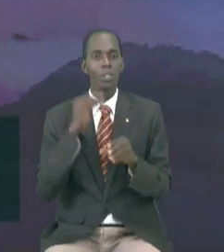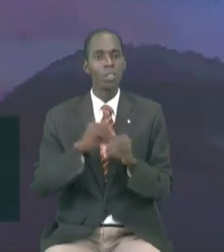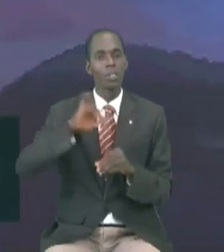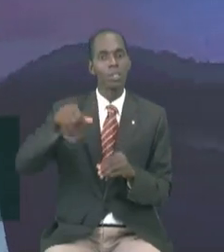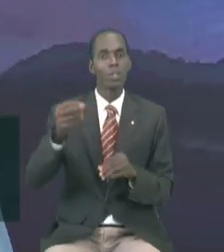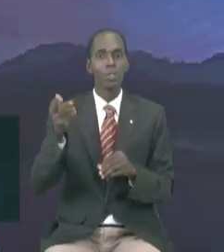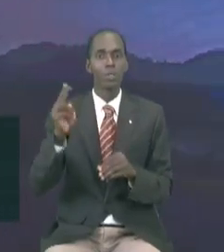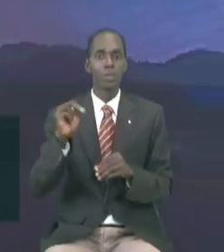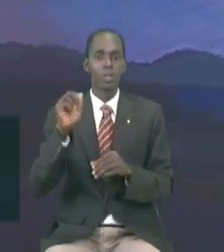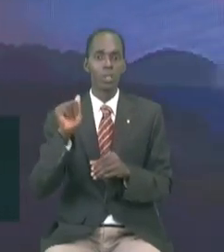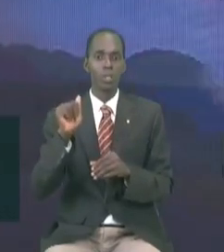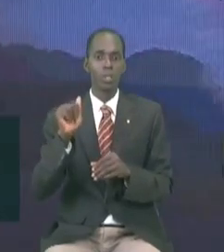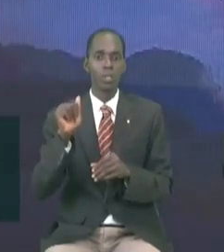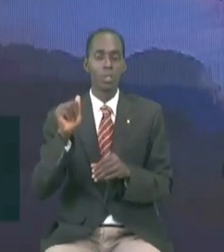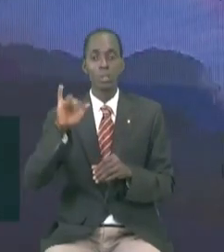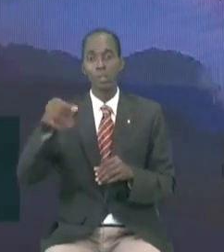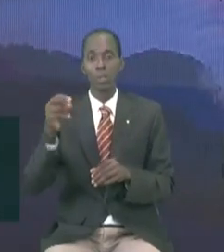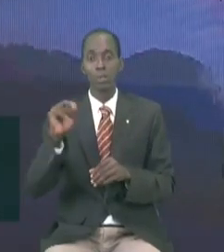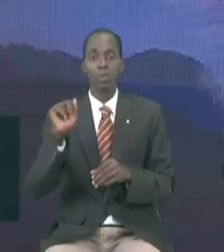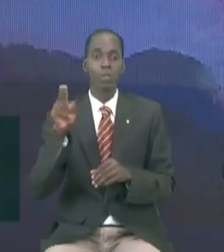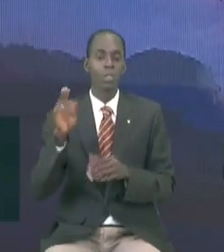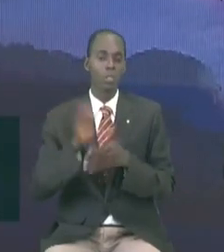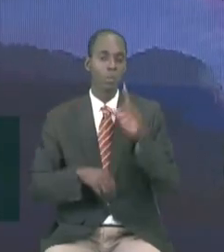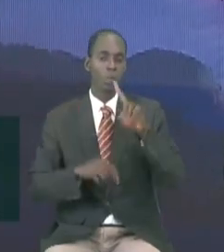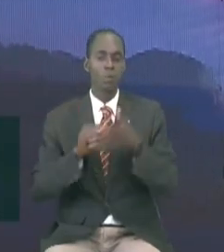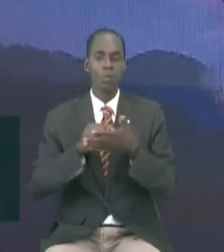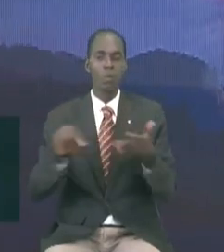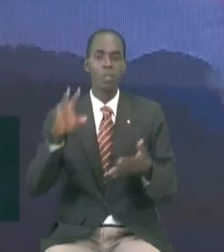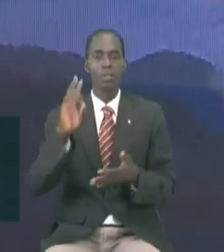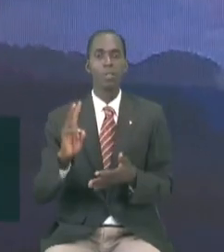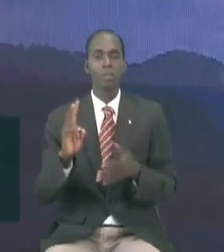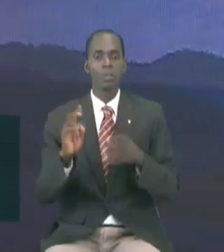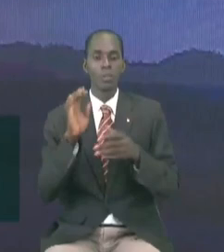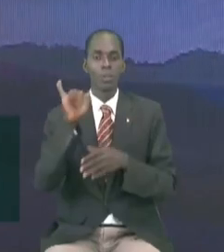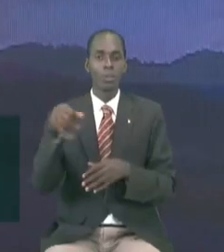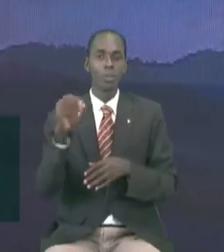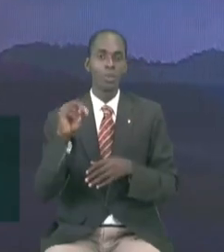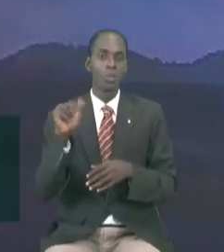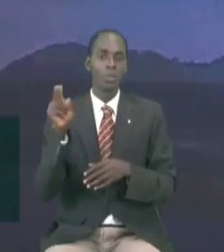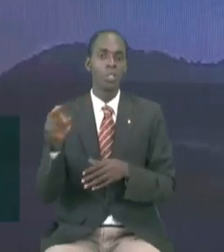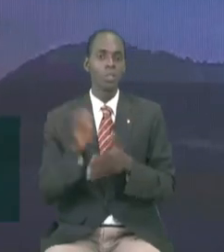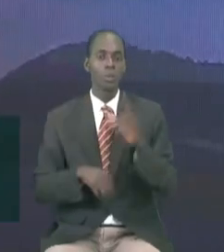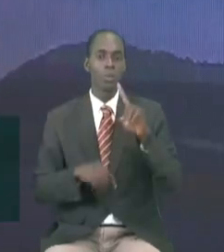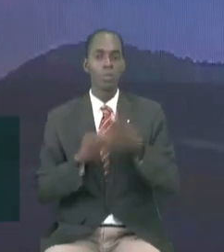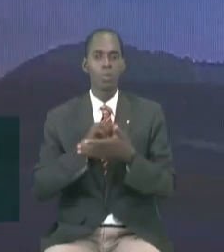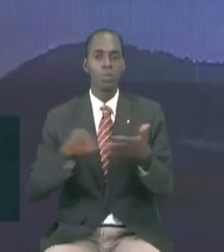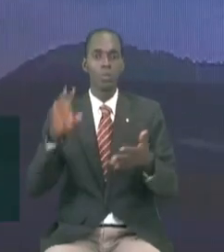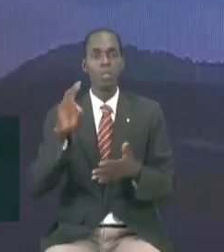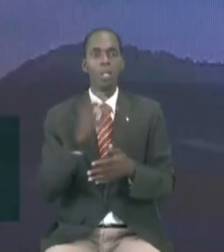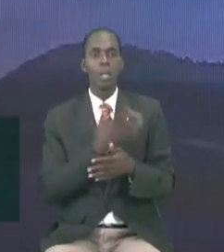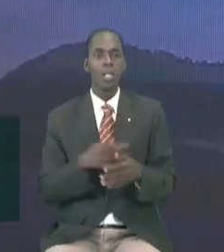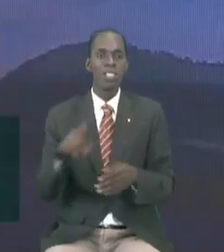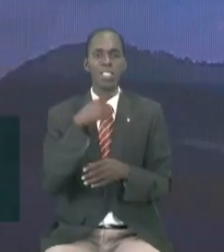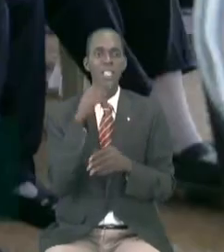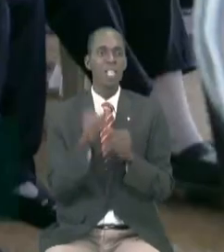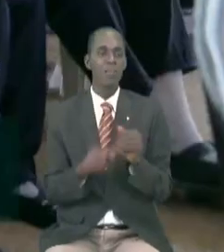they said everyone to his fellow, come and let us cast lots that we may know for